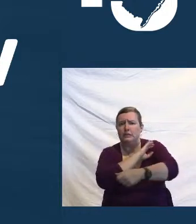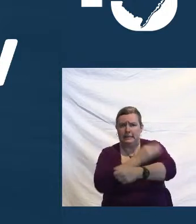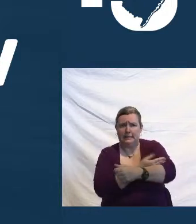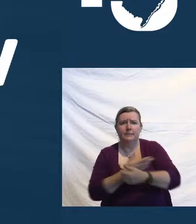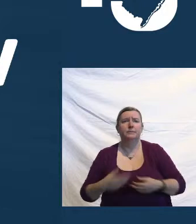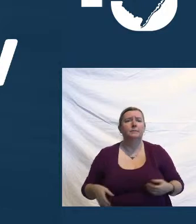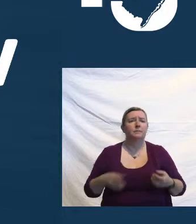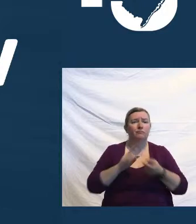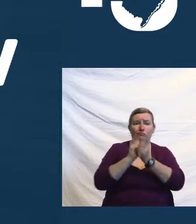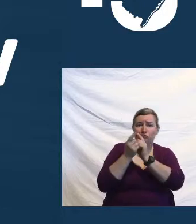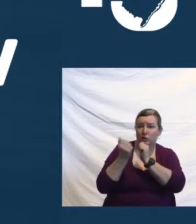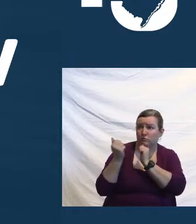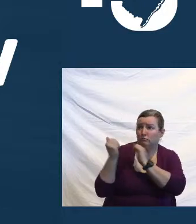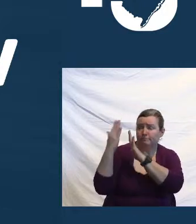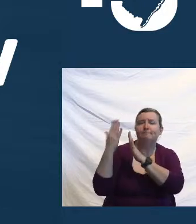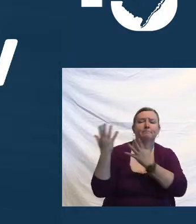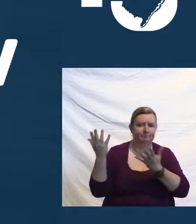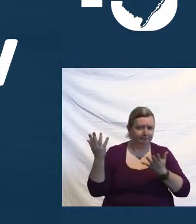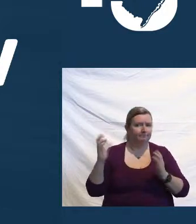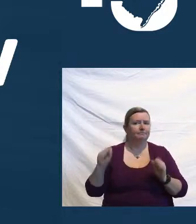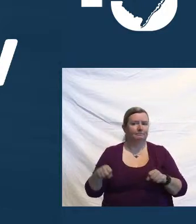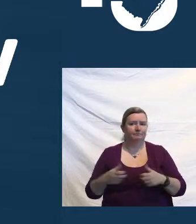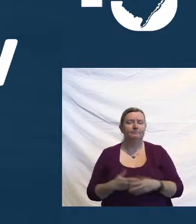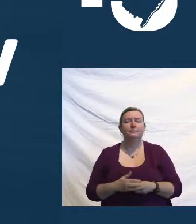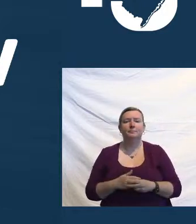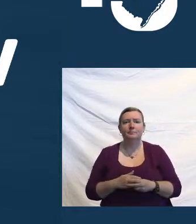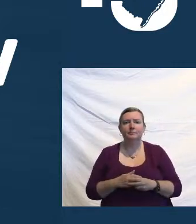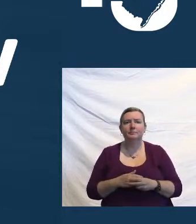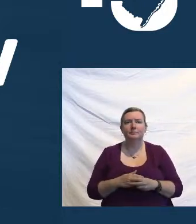our state's economic long-term well-being.